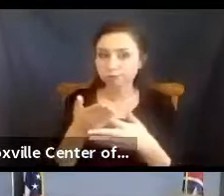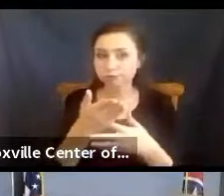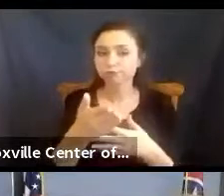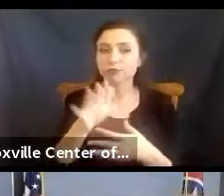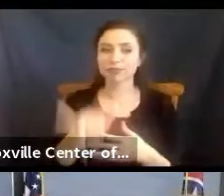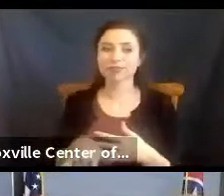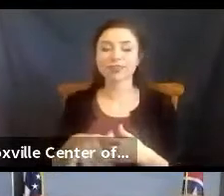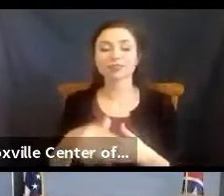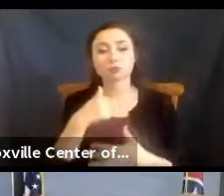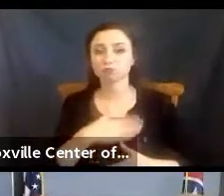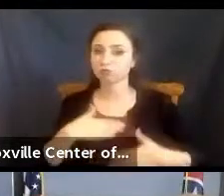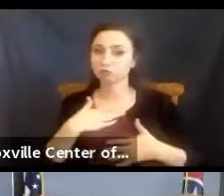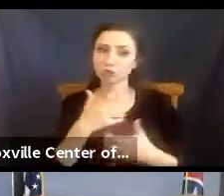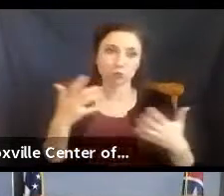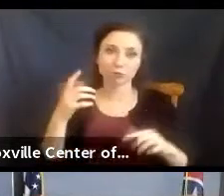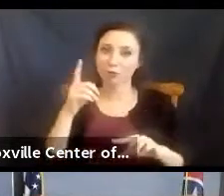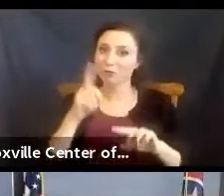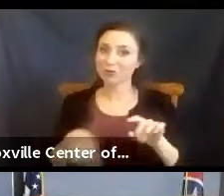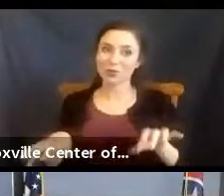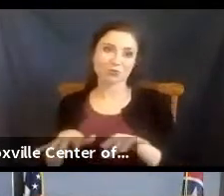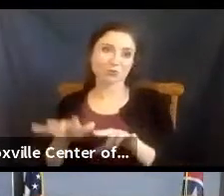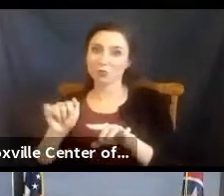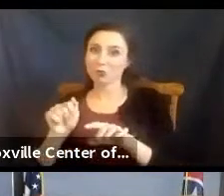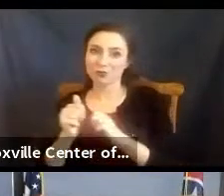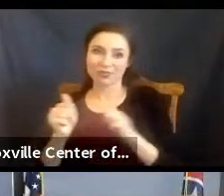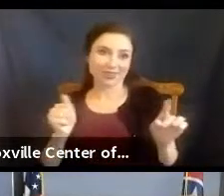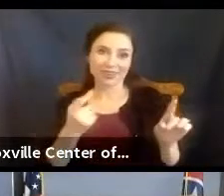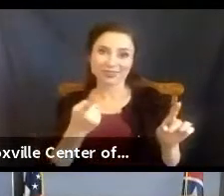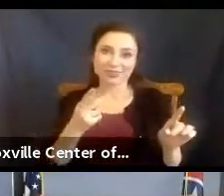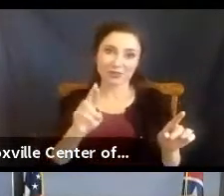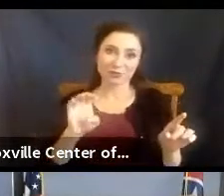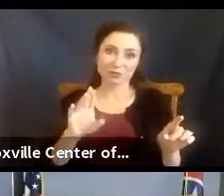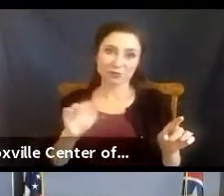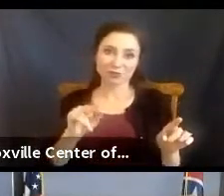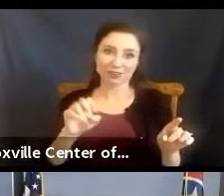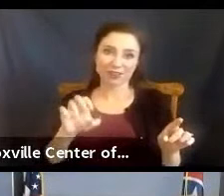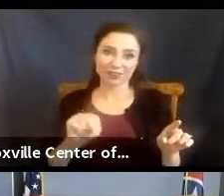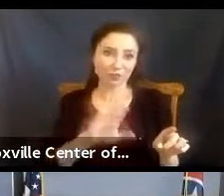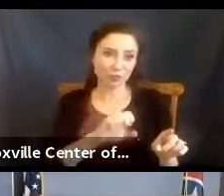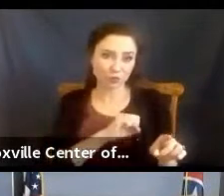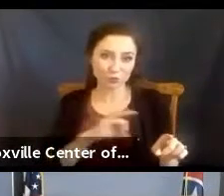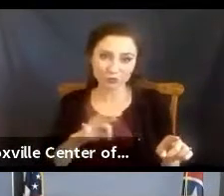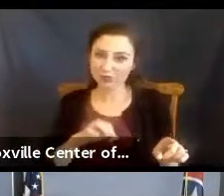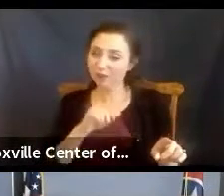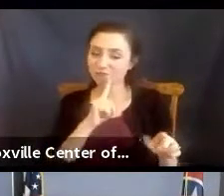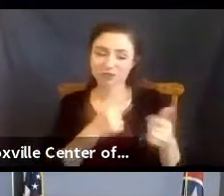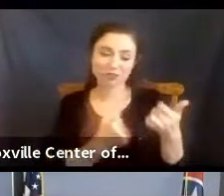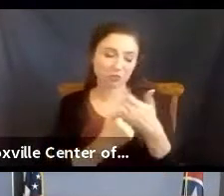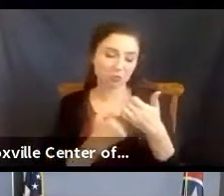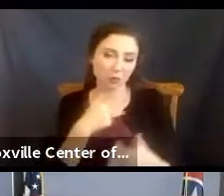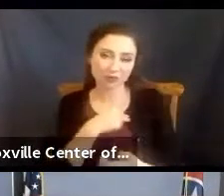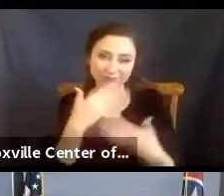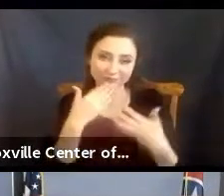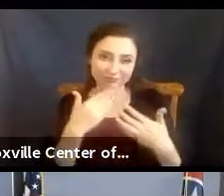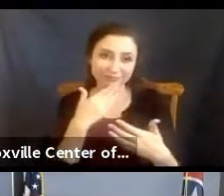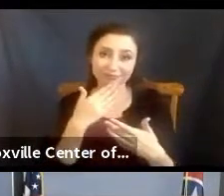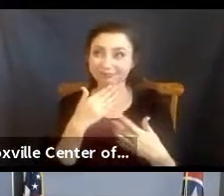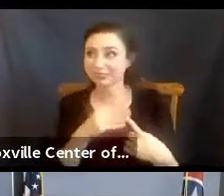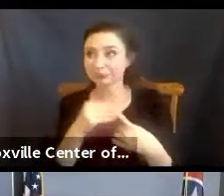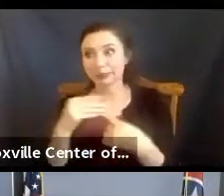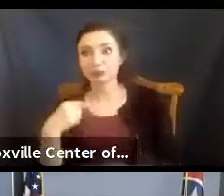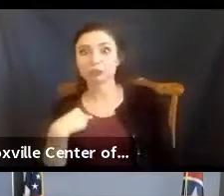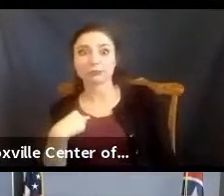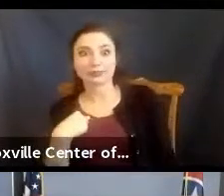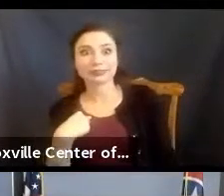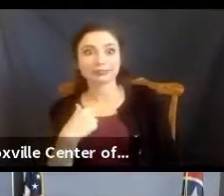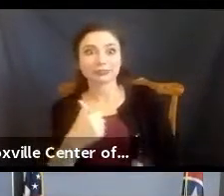much, because we couldn't do it without Dr. Buchanan and her staff. They've been so helpful to us, especially me.